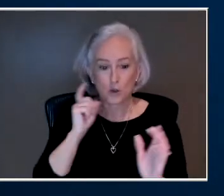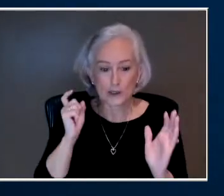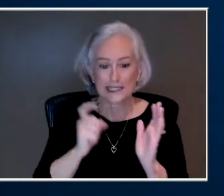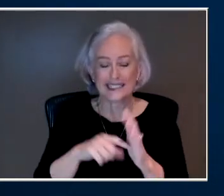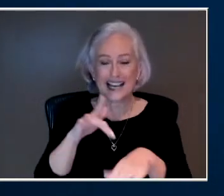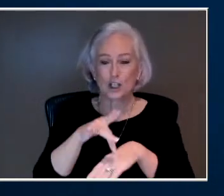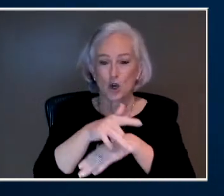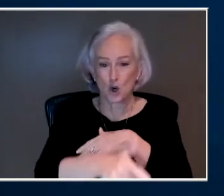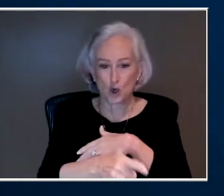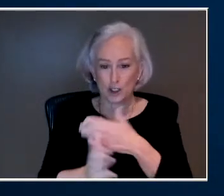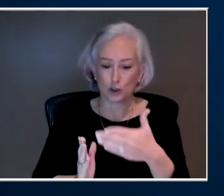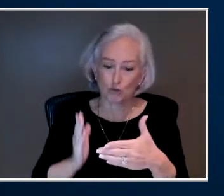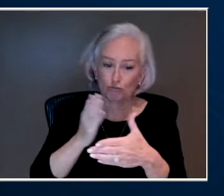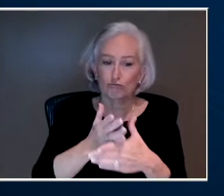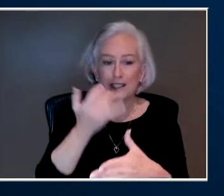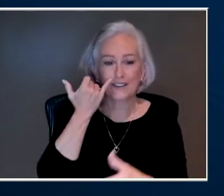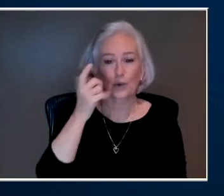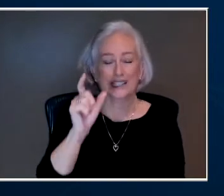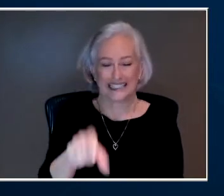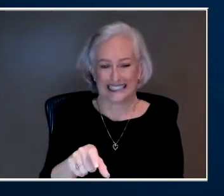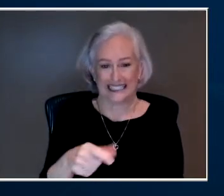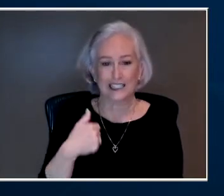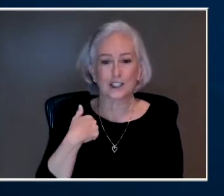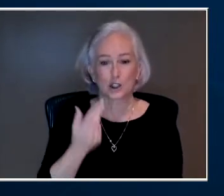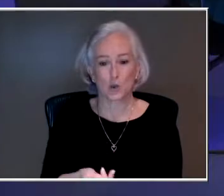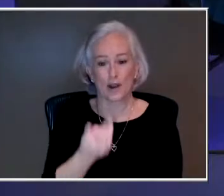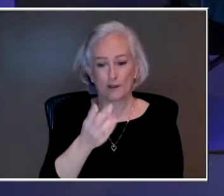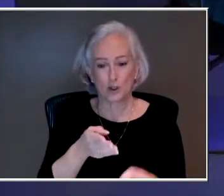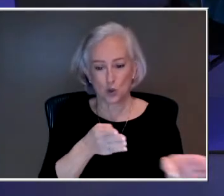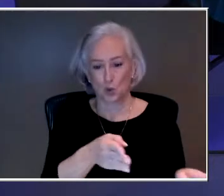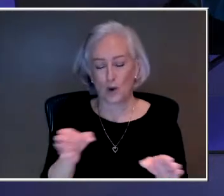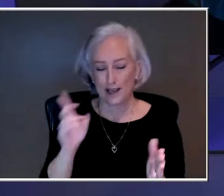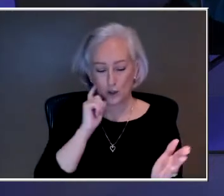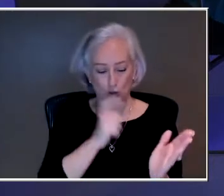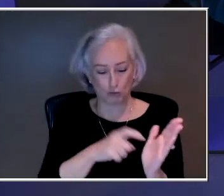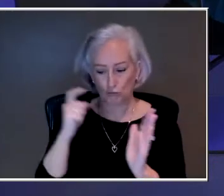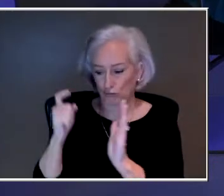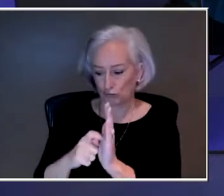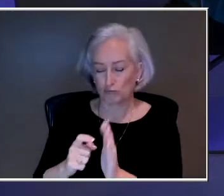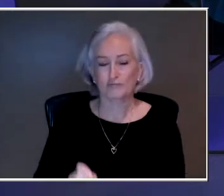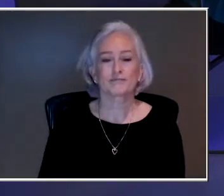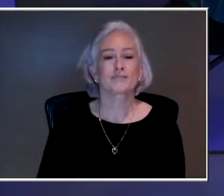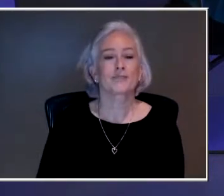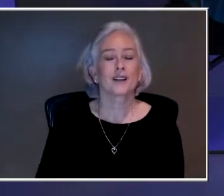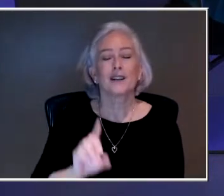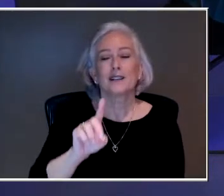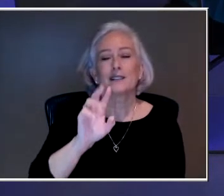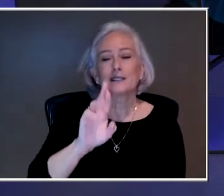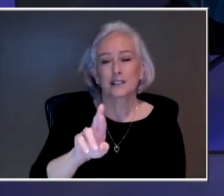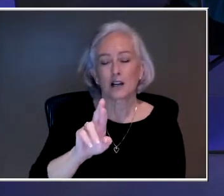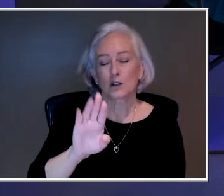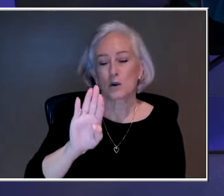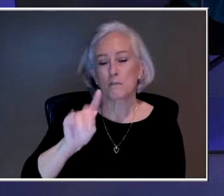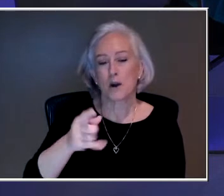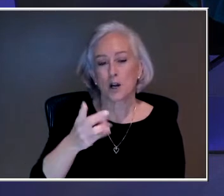if we need to. And this way we have 2 ways to look for it. So Dr. Butterworth, Dr. Kilgore mentioned other surgery